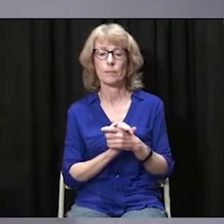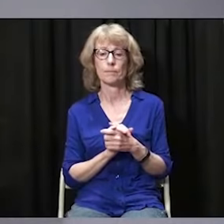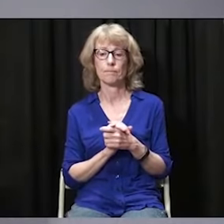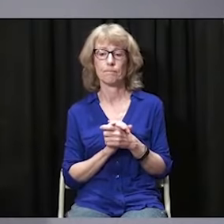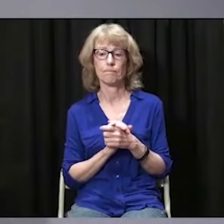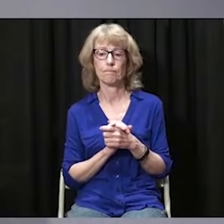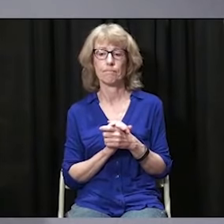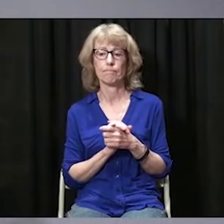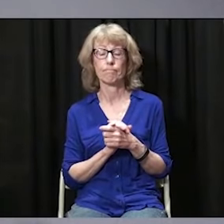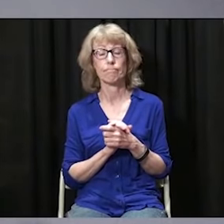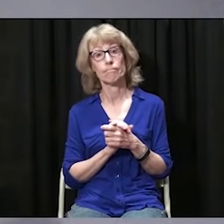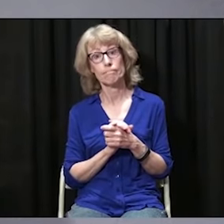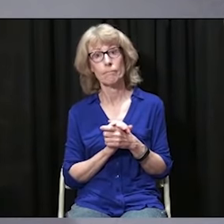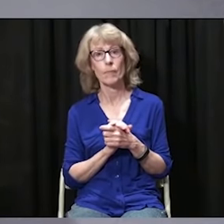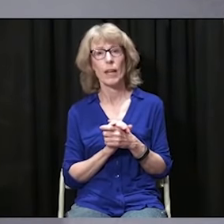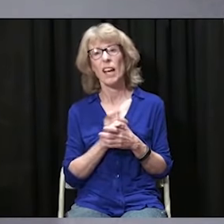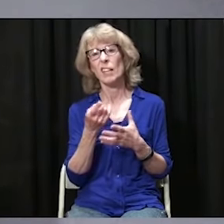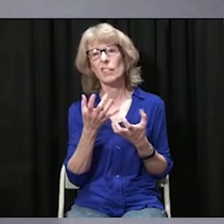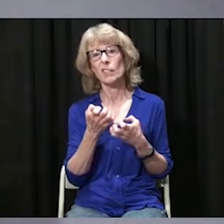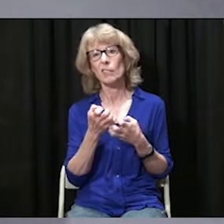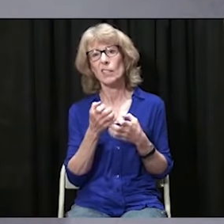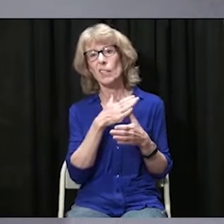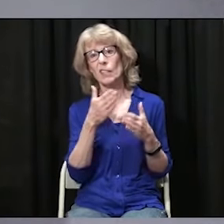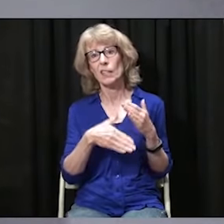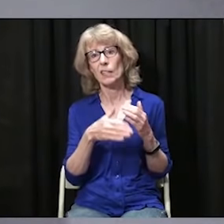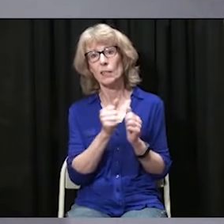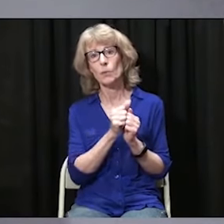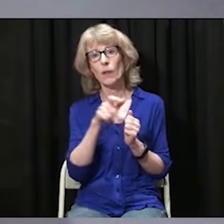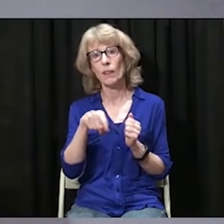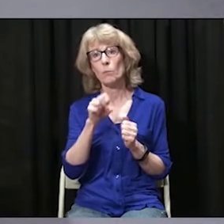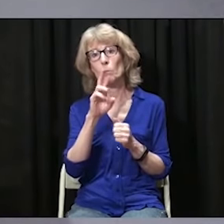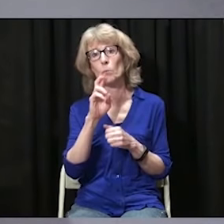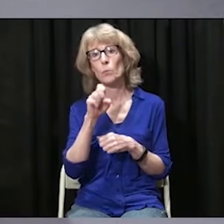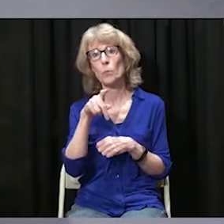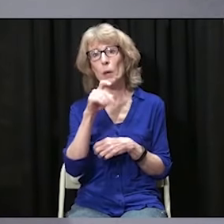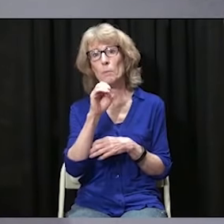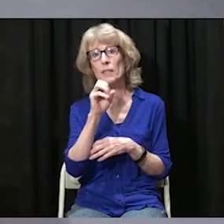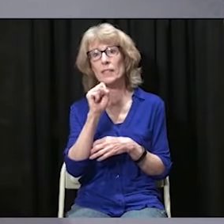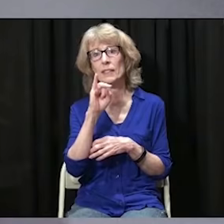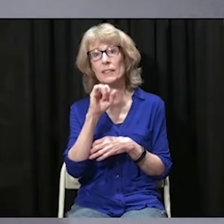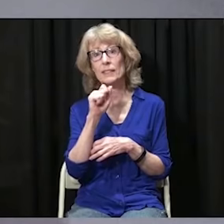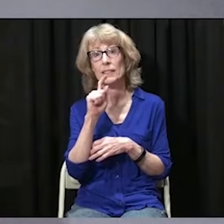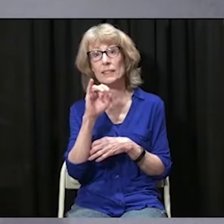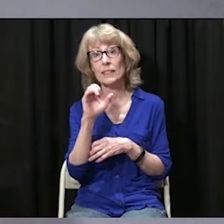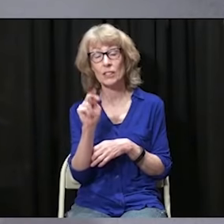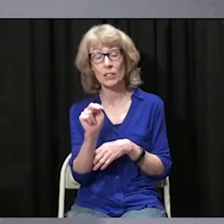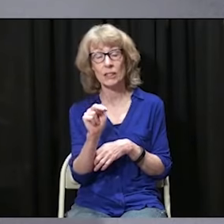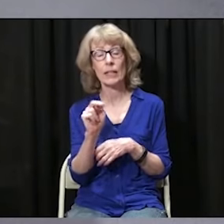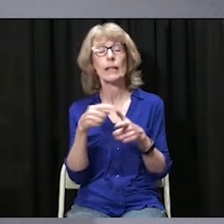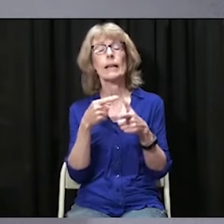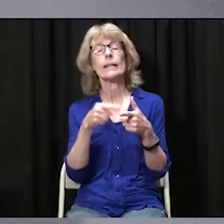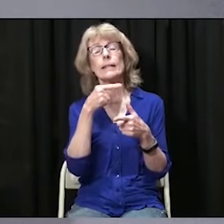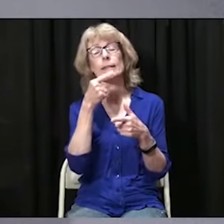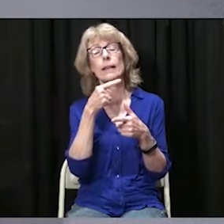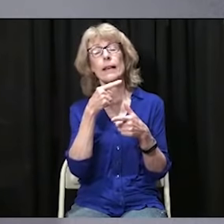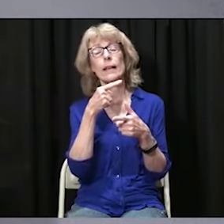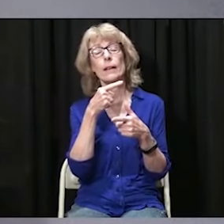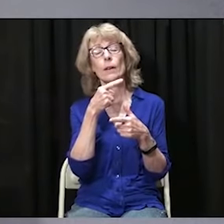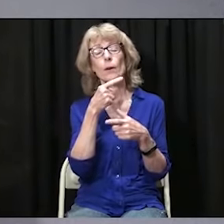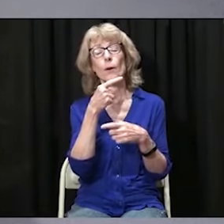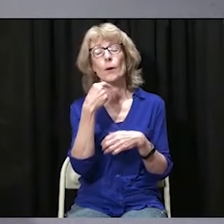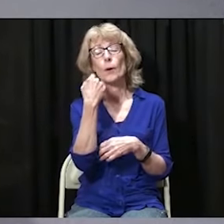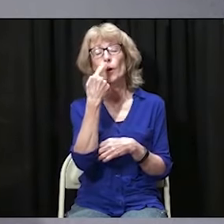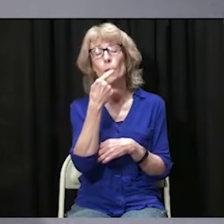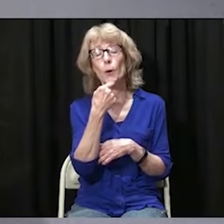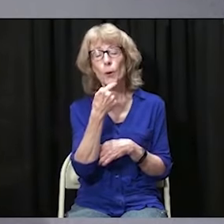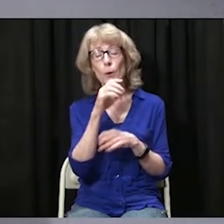with a preposition on that sentence, you can just say, with whom can I suffer? But it's the same question. I want you to